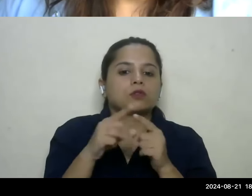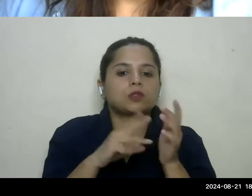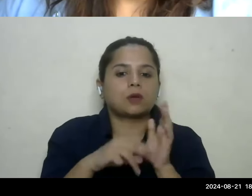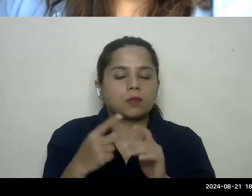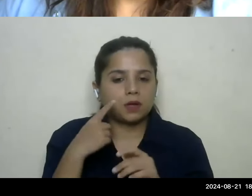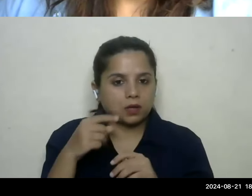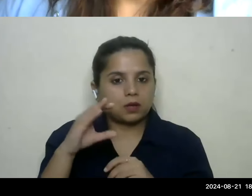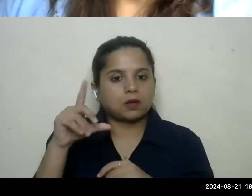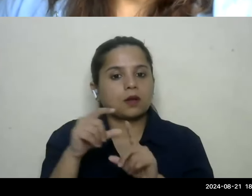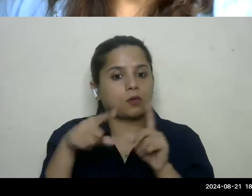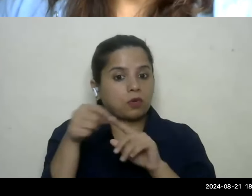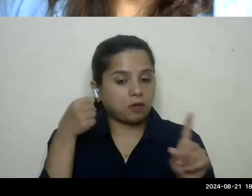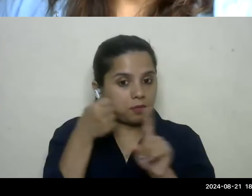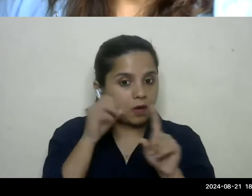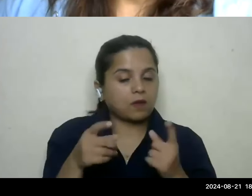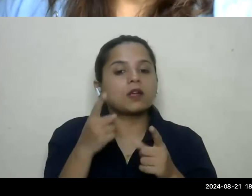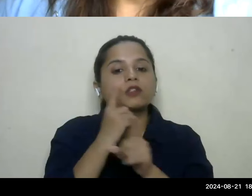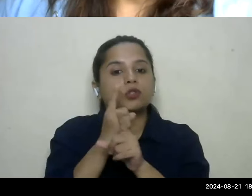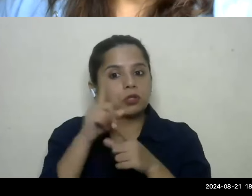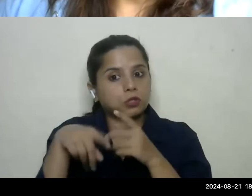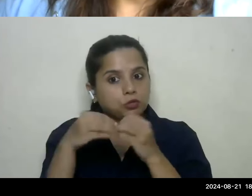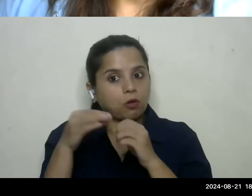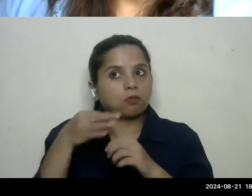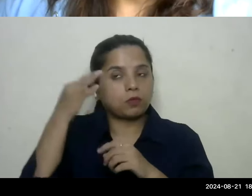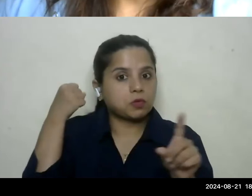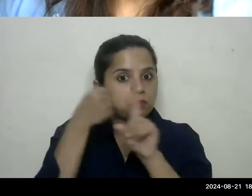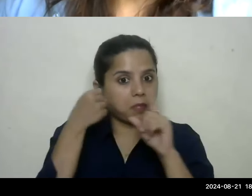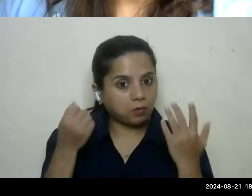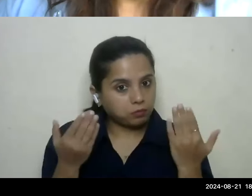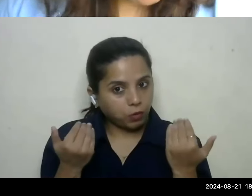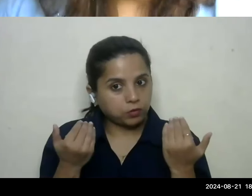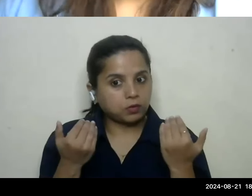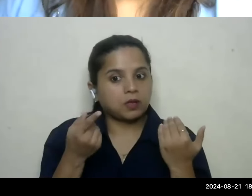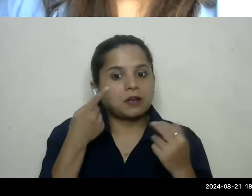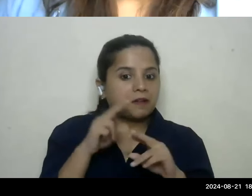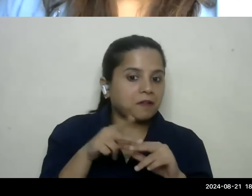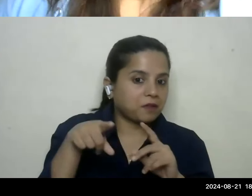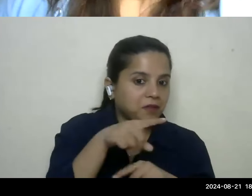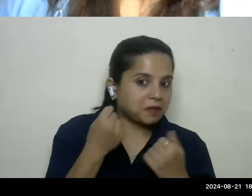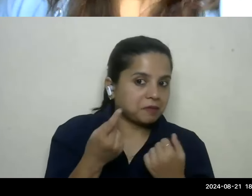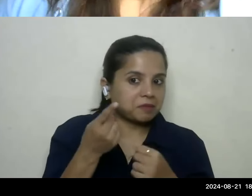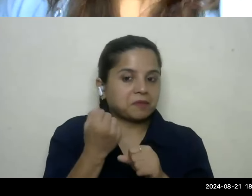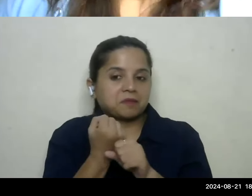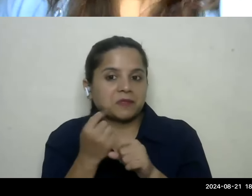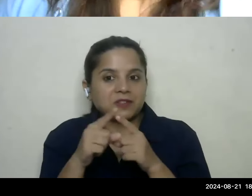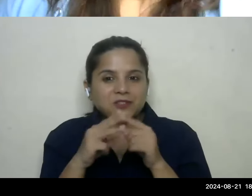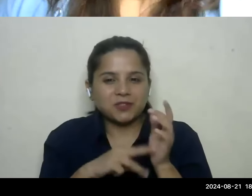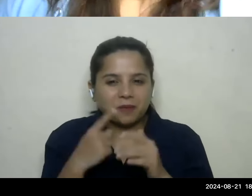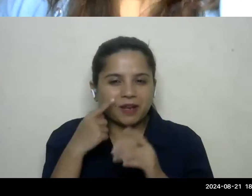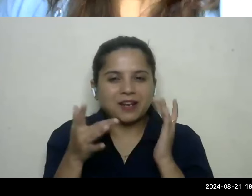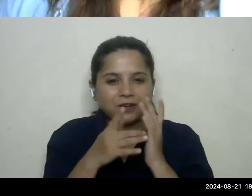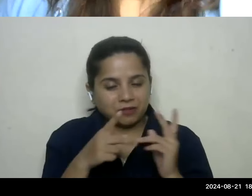they impact teachers' employability in the future? So if I could ask you to maybe answer That on. those